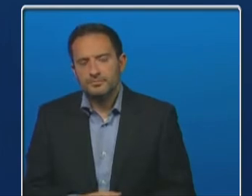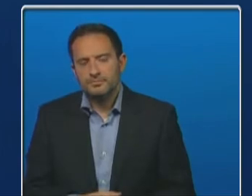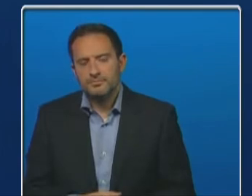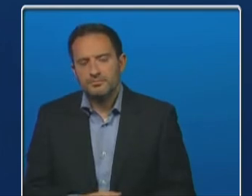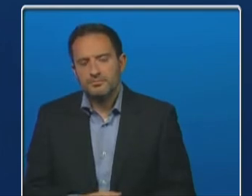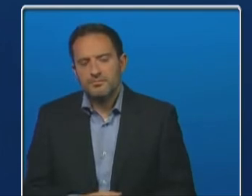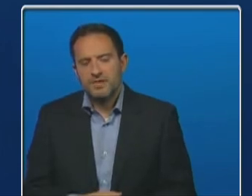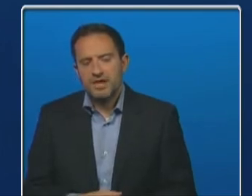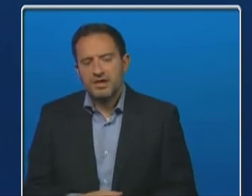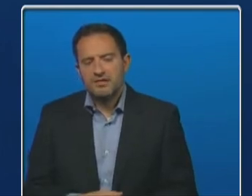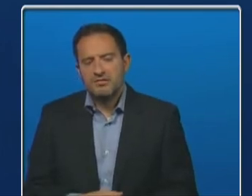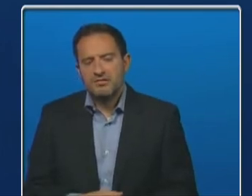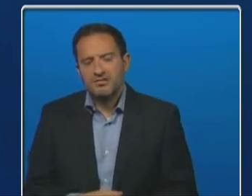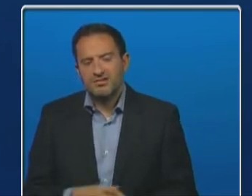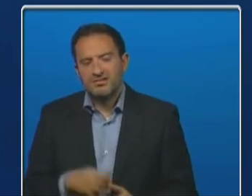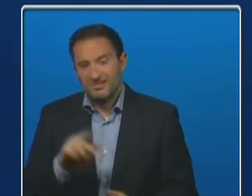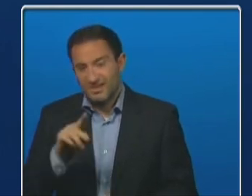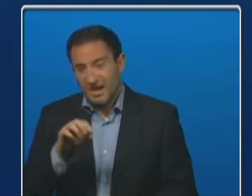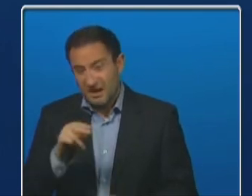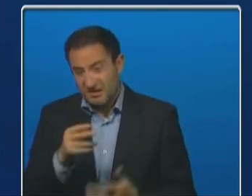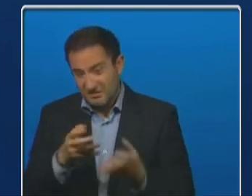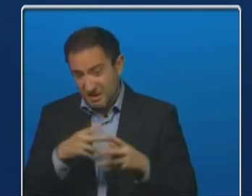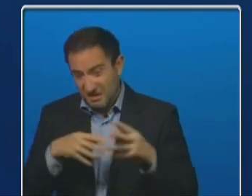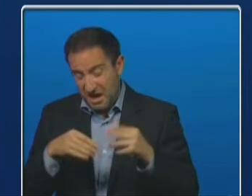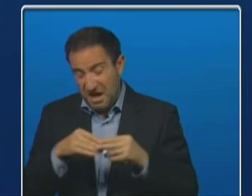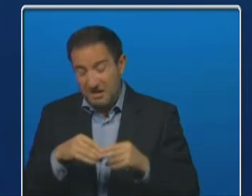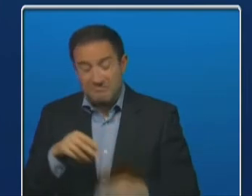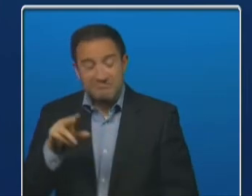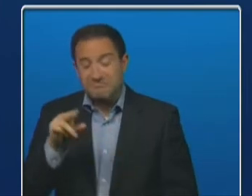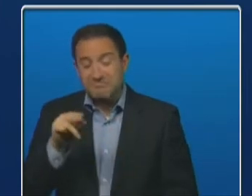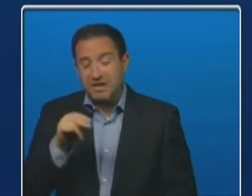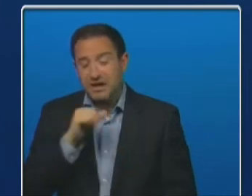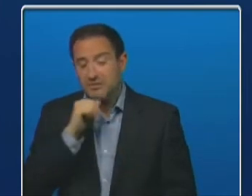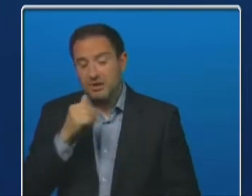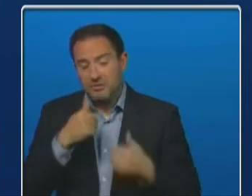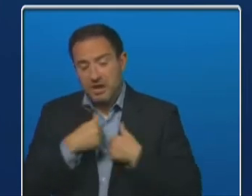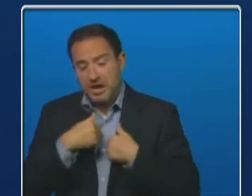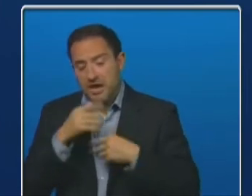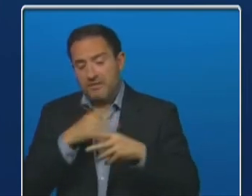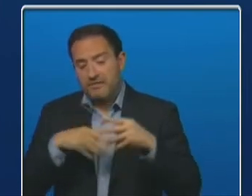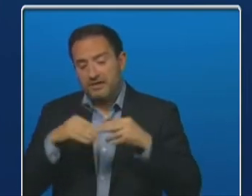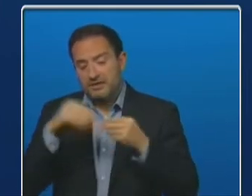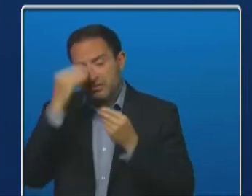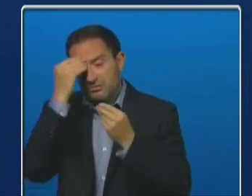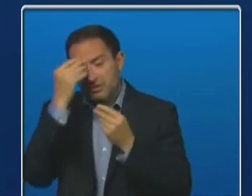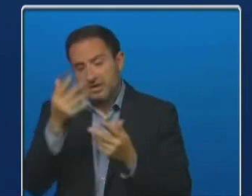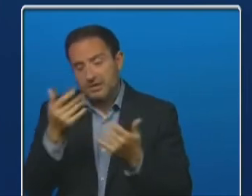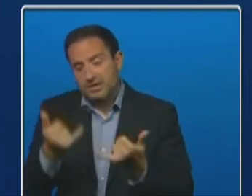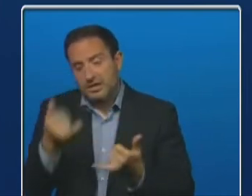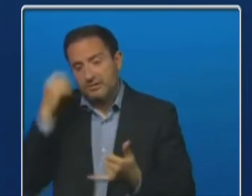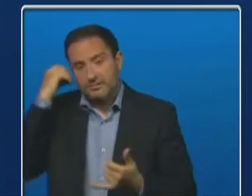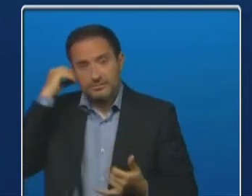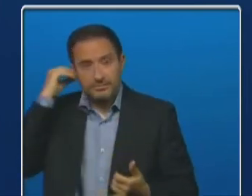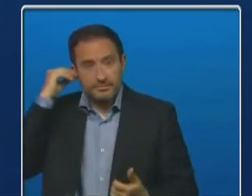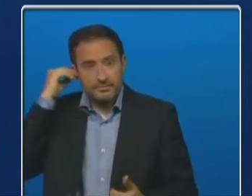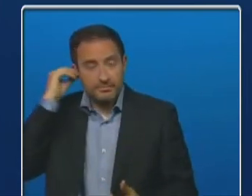No, I don't think we have additional data at our fingertips at this particular moment for